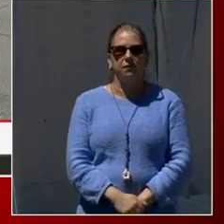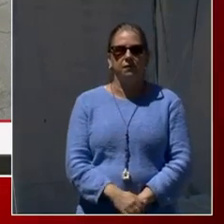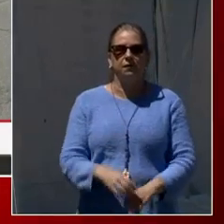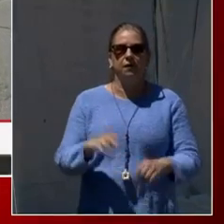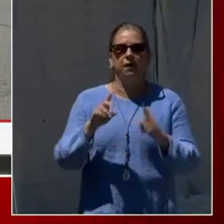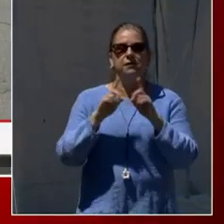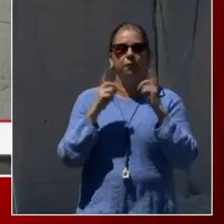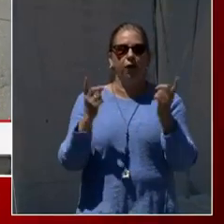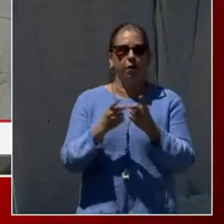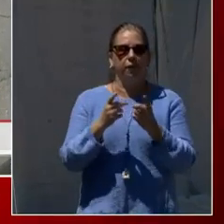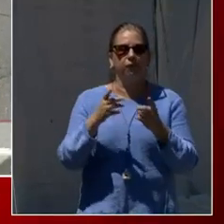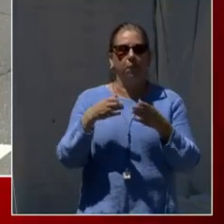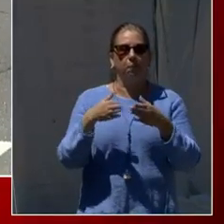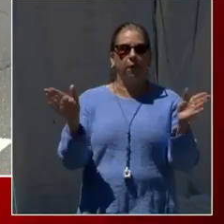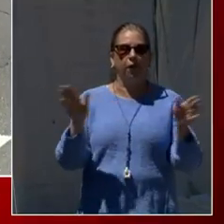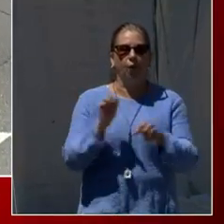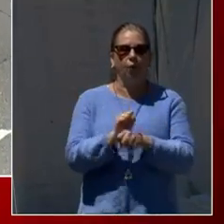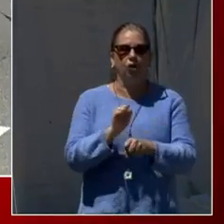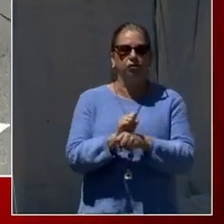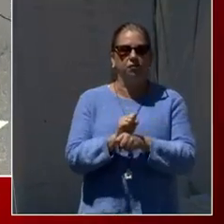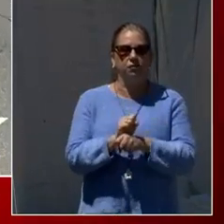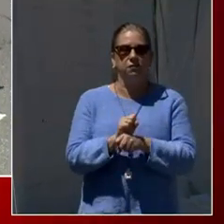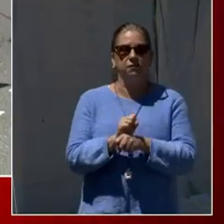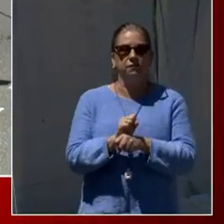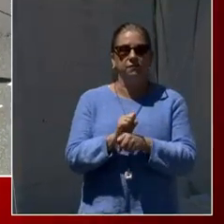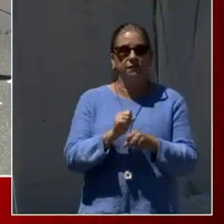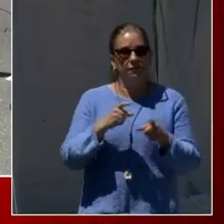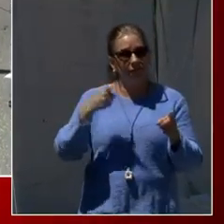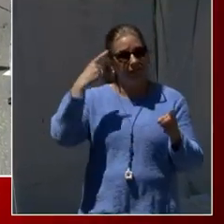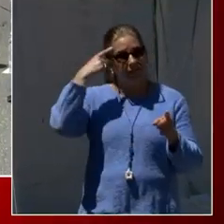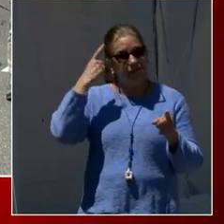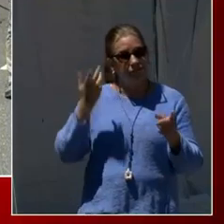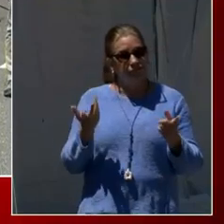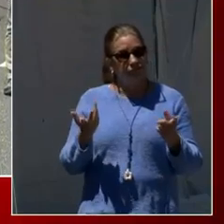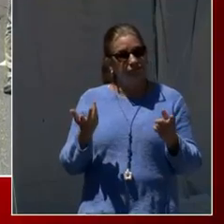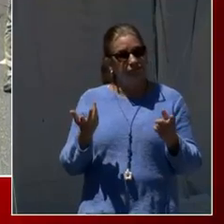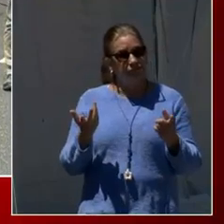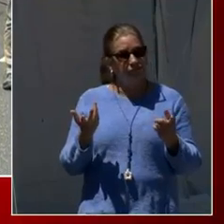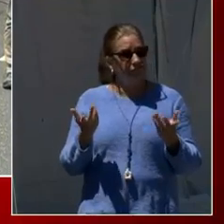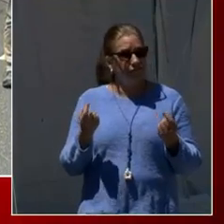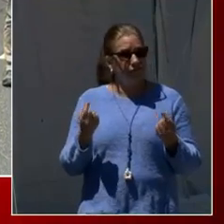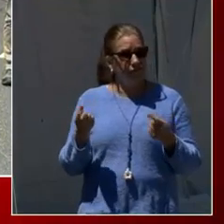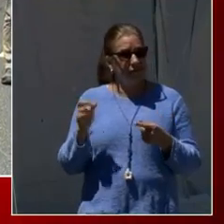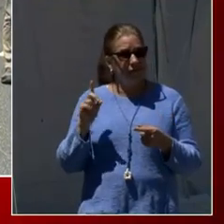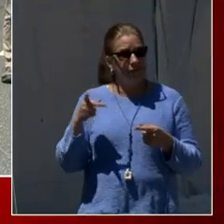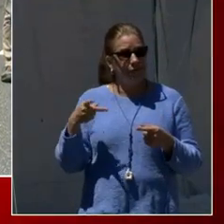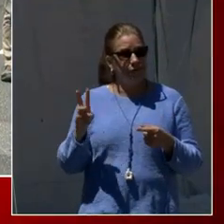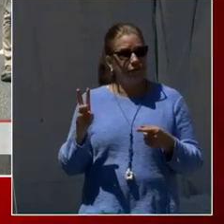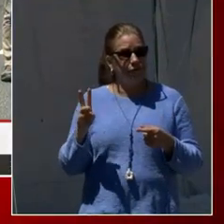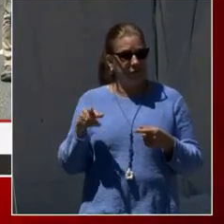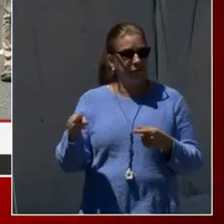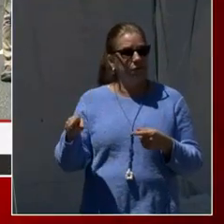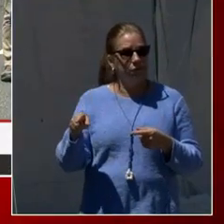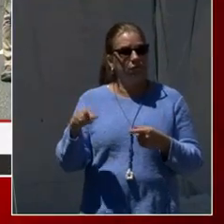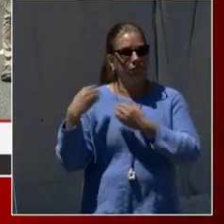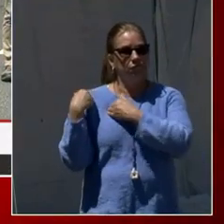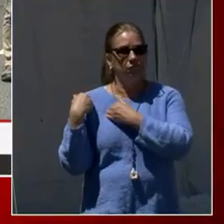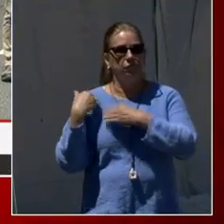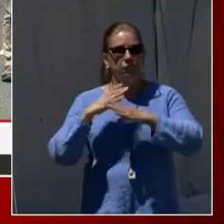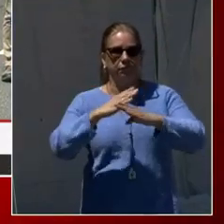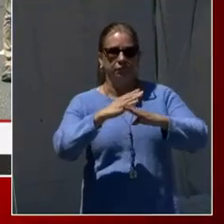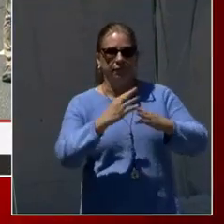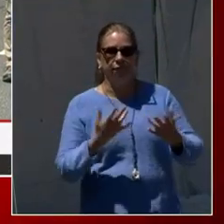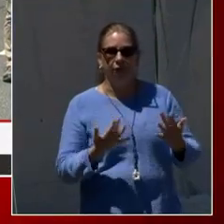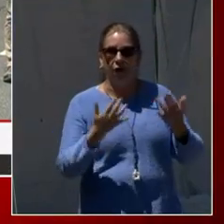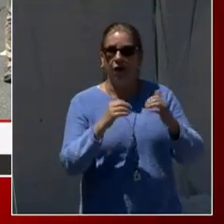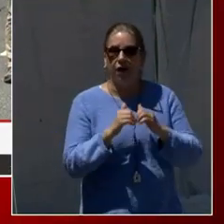the firefighting business, but they helped prevent fires. And let me tell you how. So DPW spent